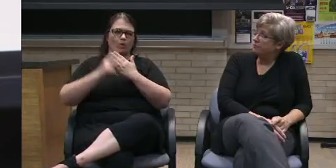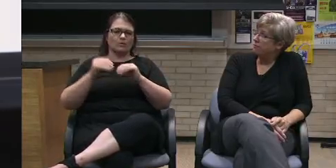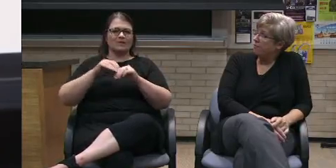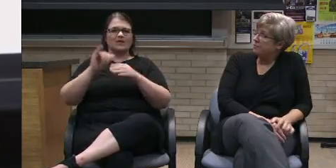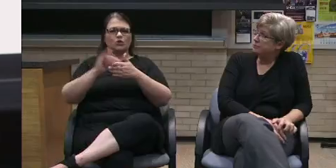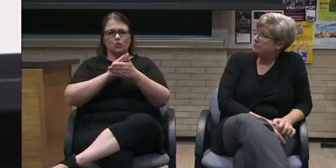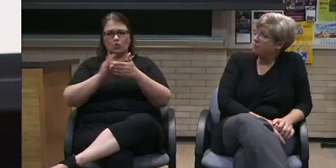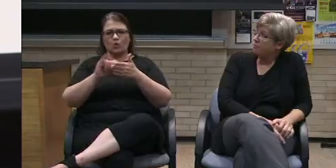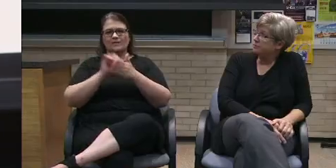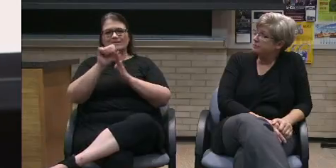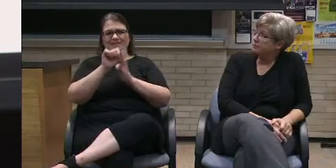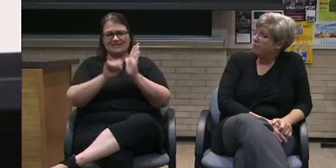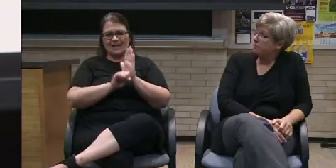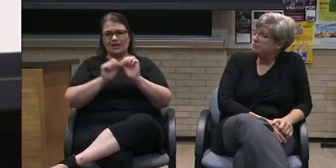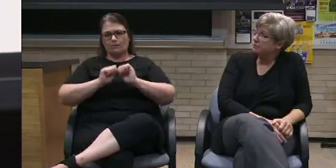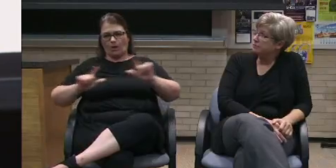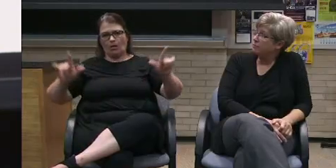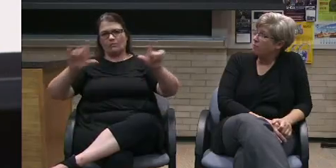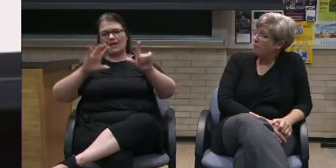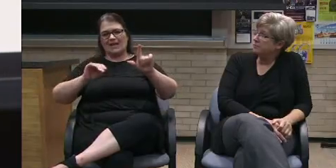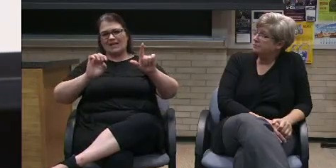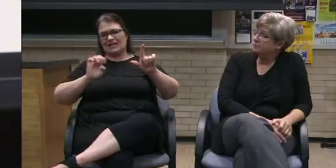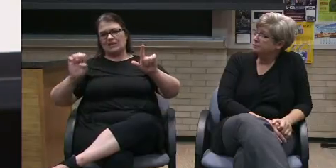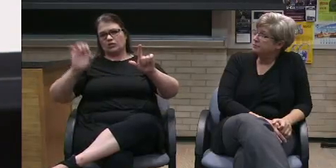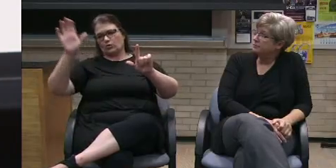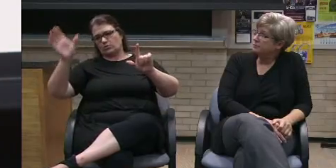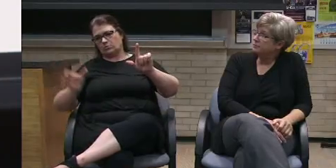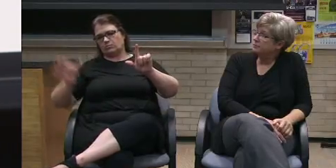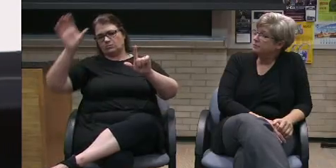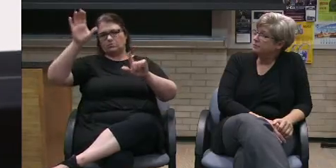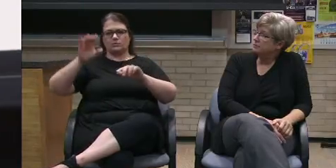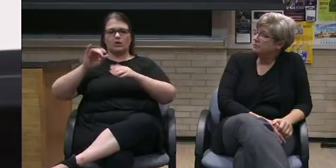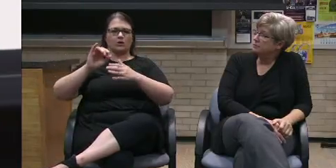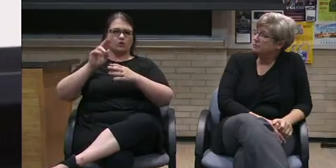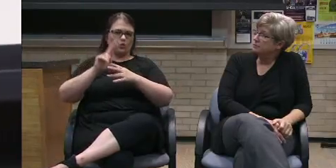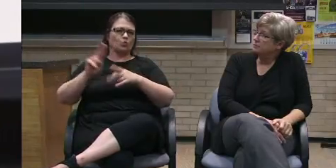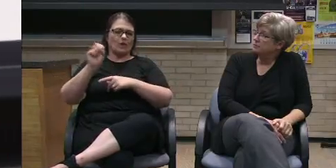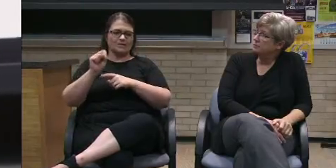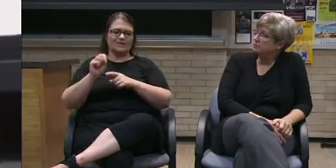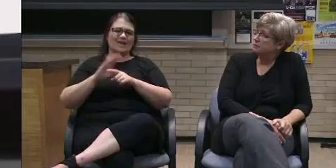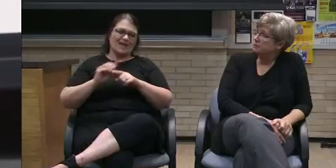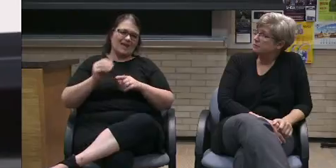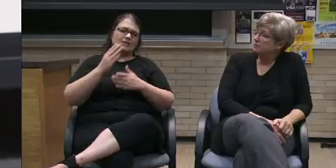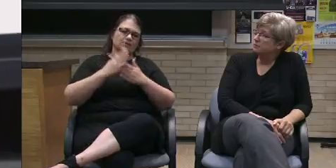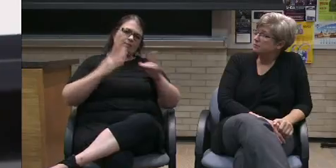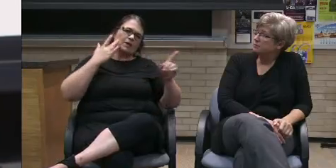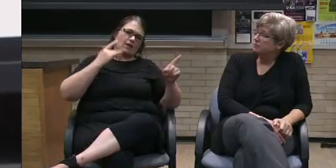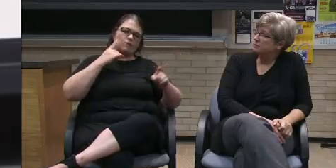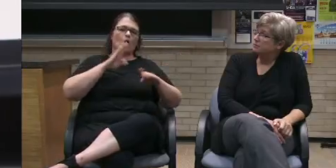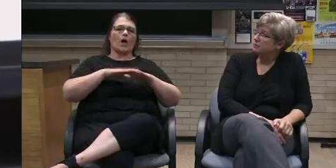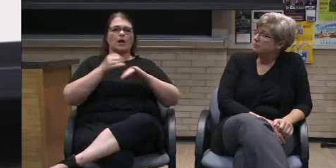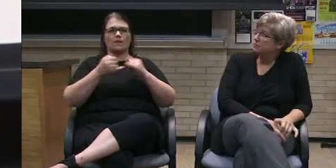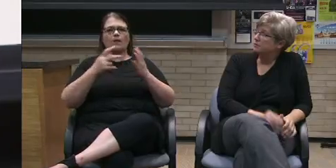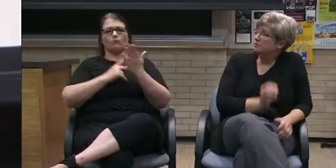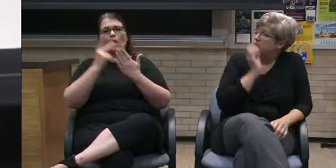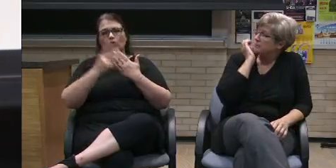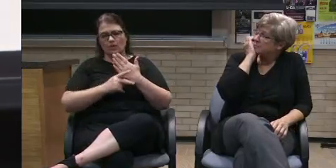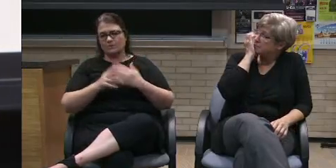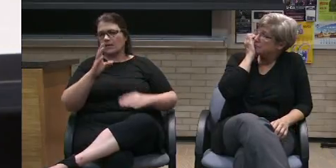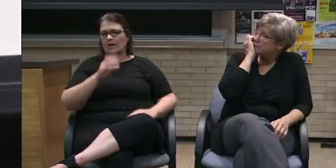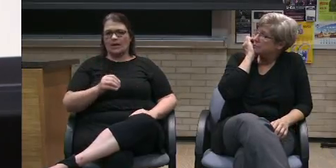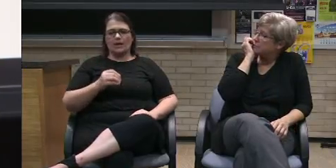seaboard, and pilot some in the southwestern California for our online programs. And I've made it clear to